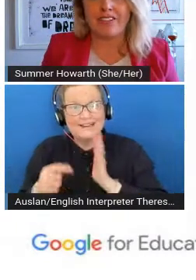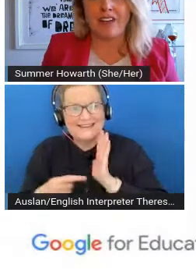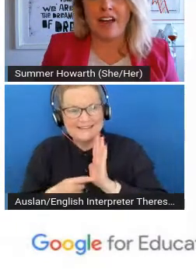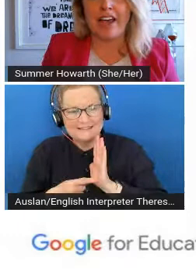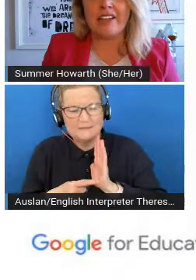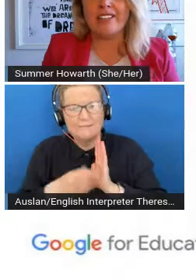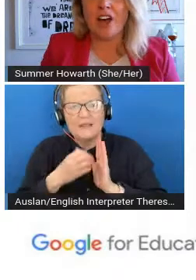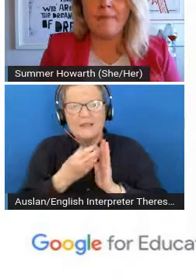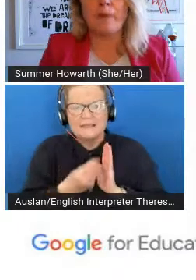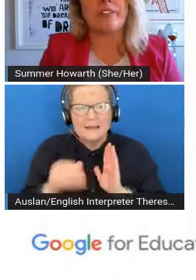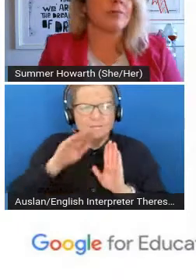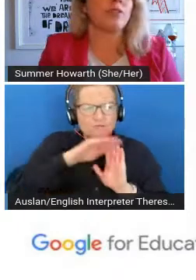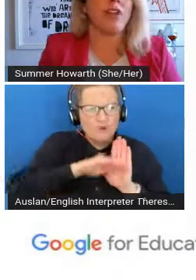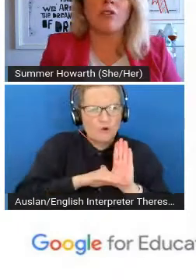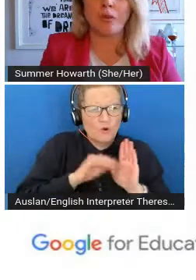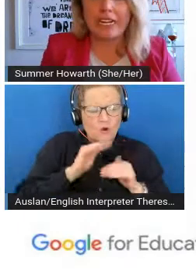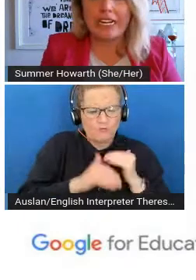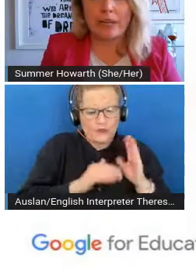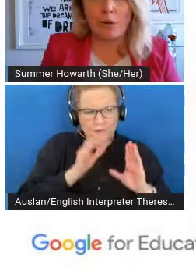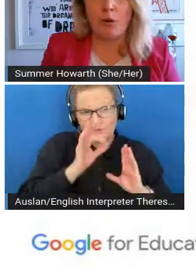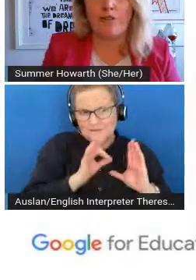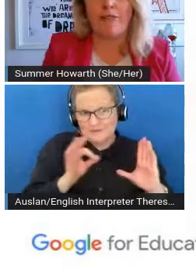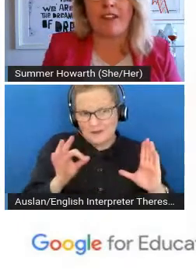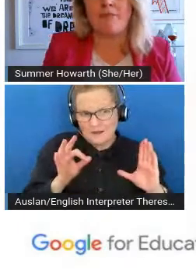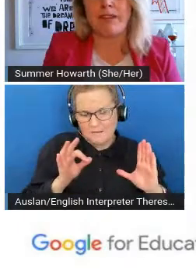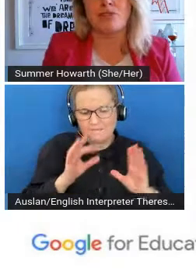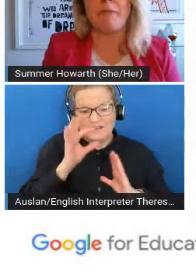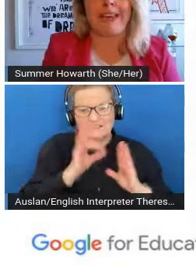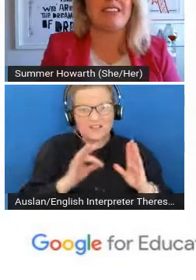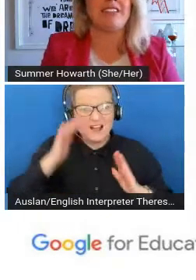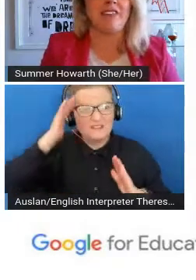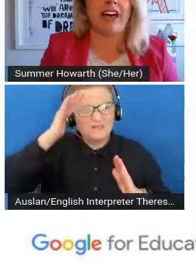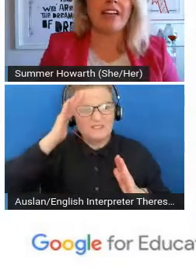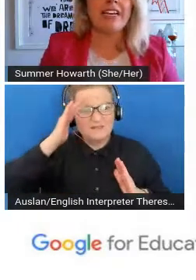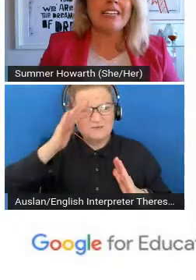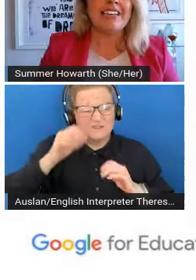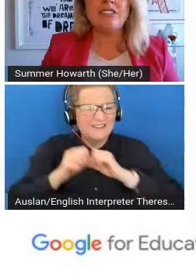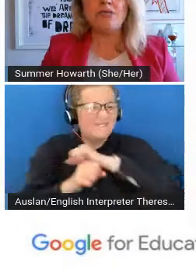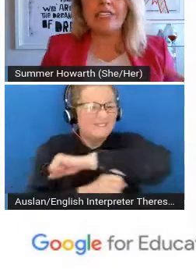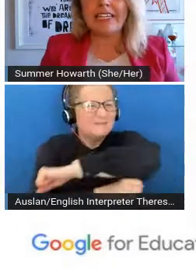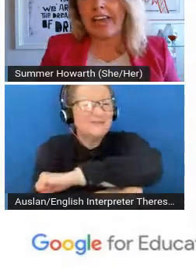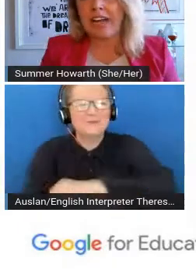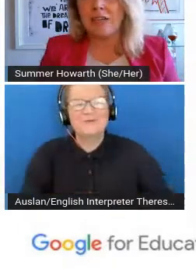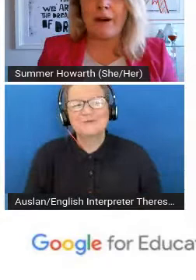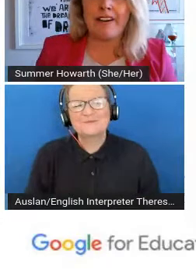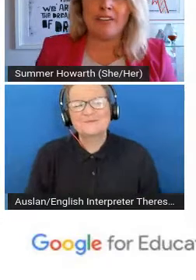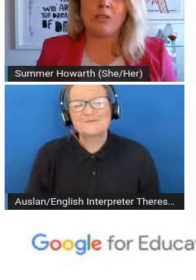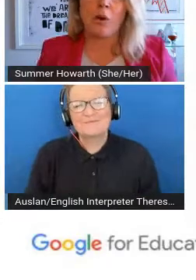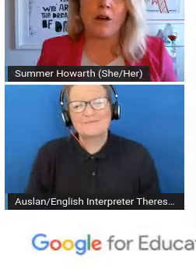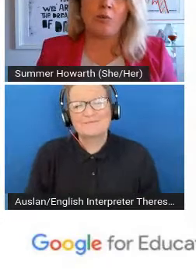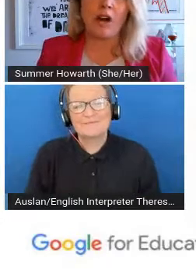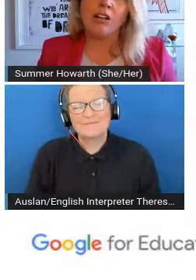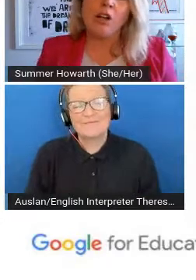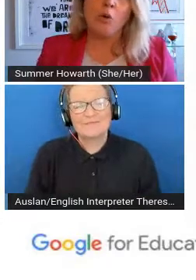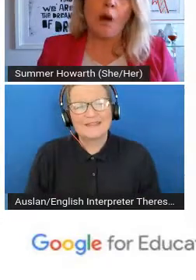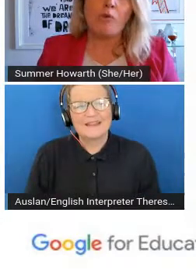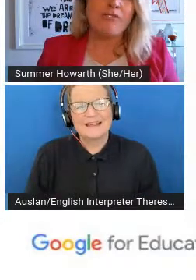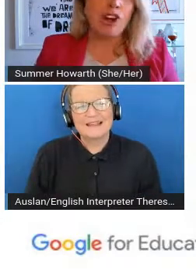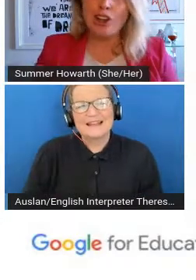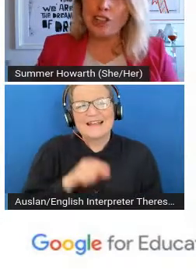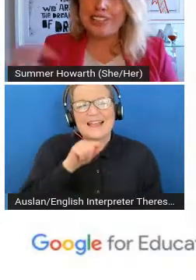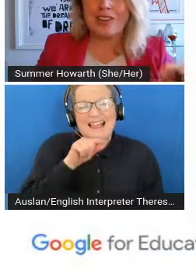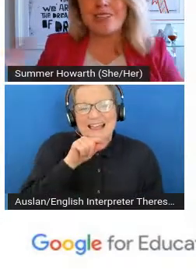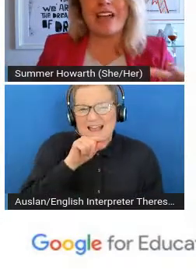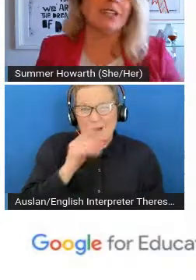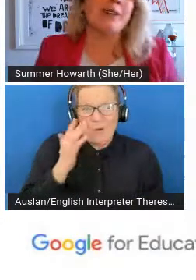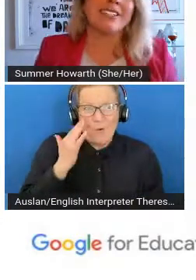around design, and design principles are a really important fundamental piece of that. These really calibrate us quite well when we've